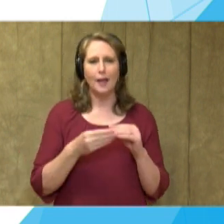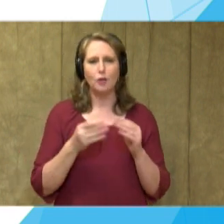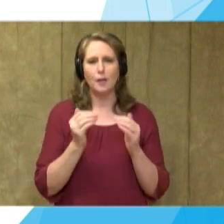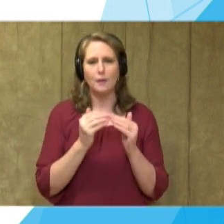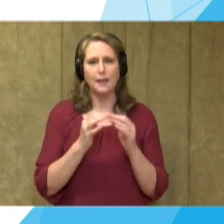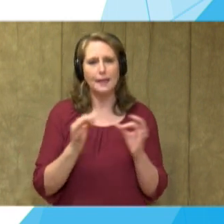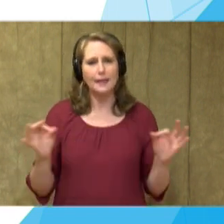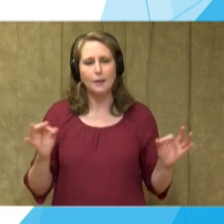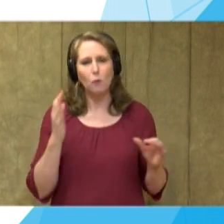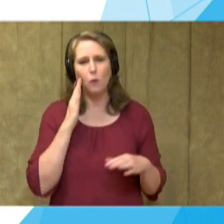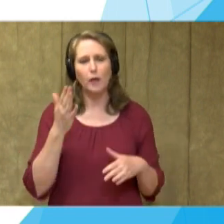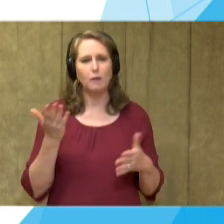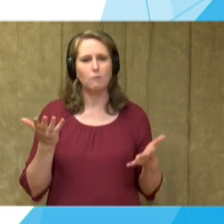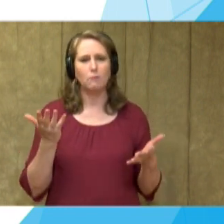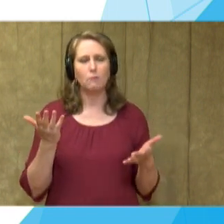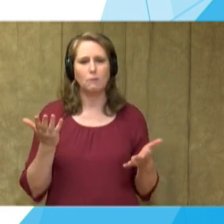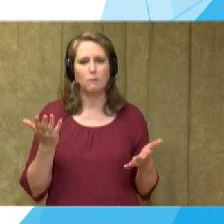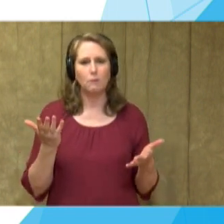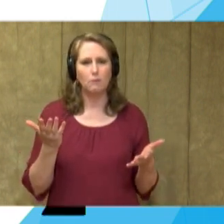equation would be for this array?